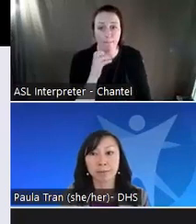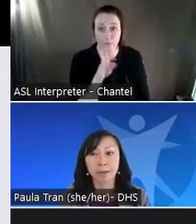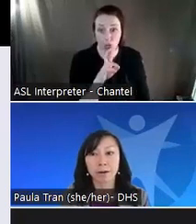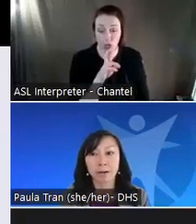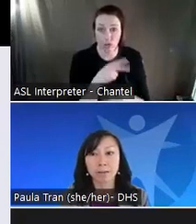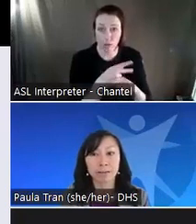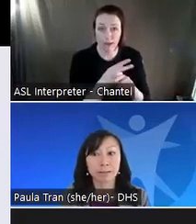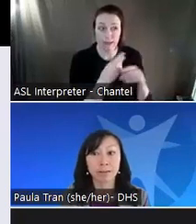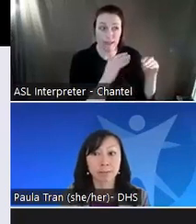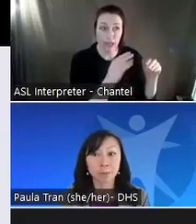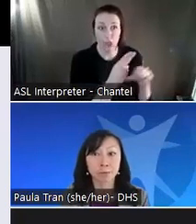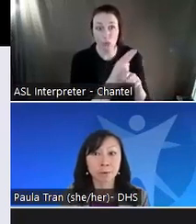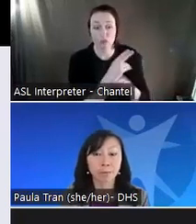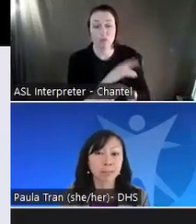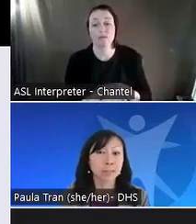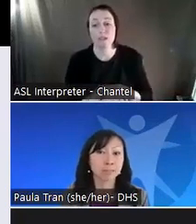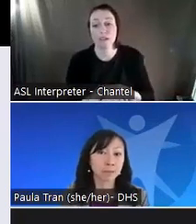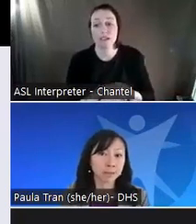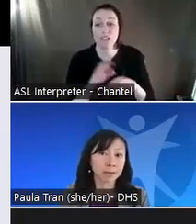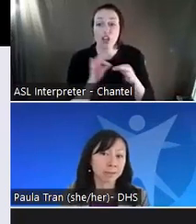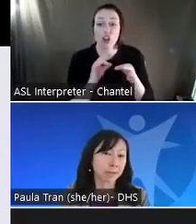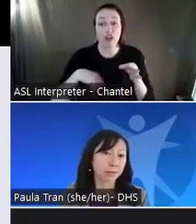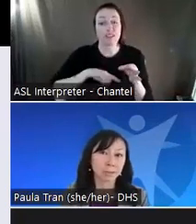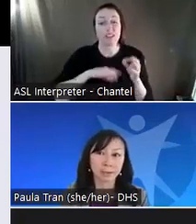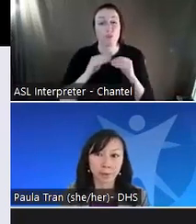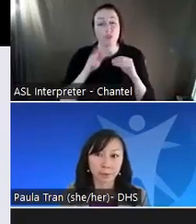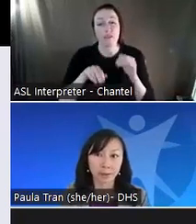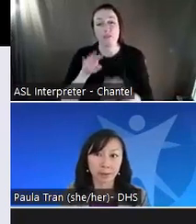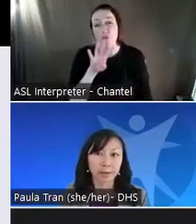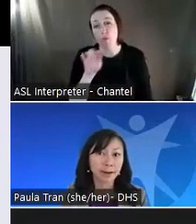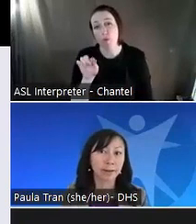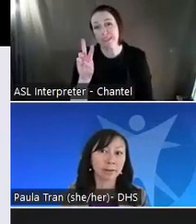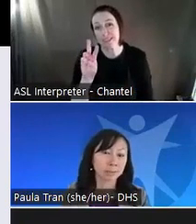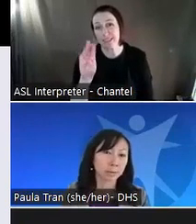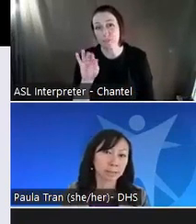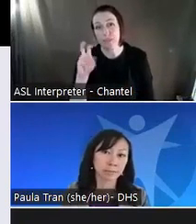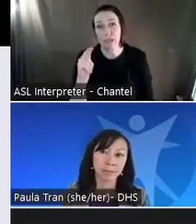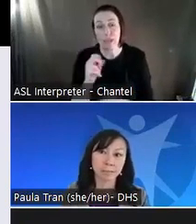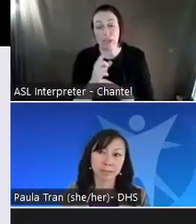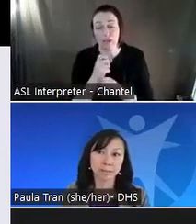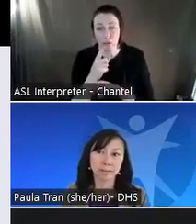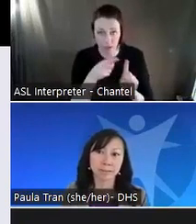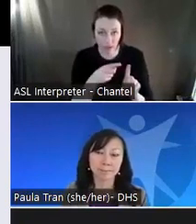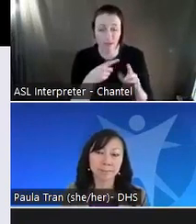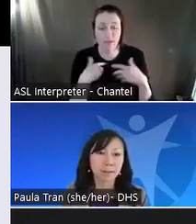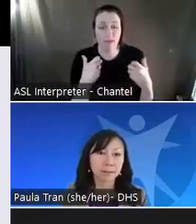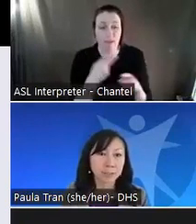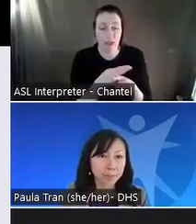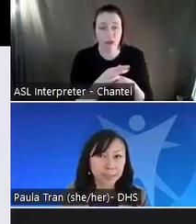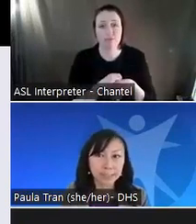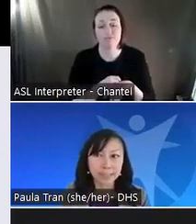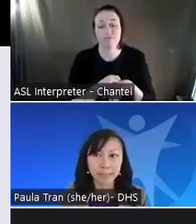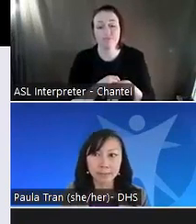preventable death and costs the state more than $4.6 billion annually in healthcare and lost productivity expenses.